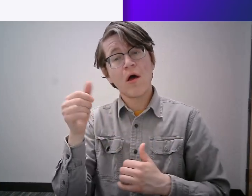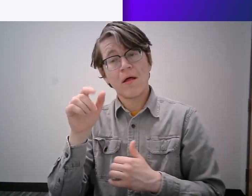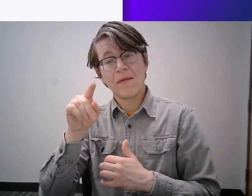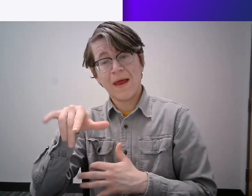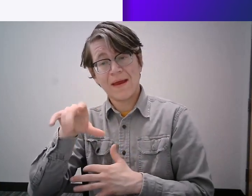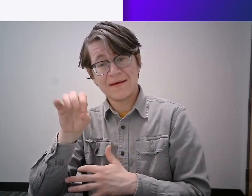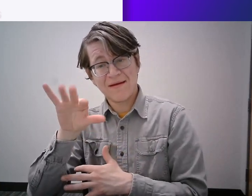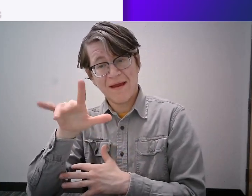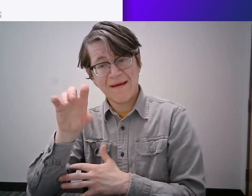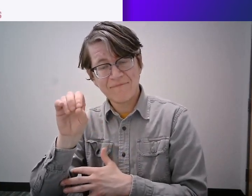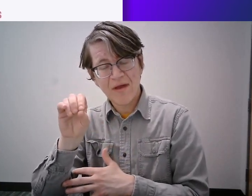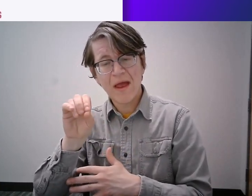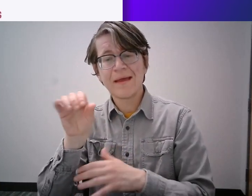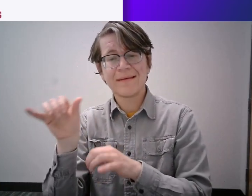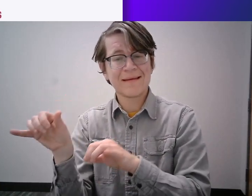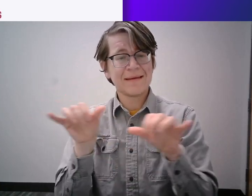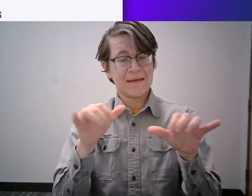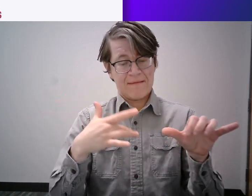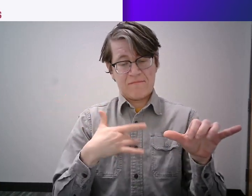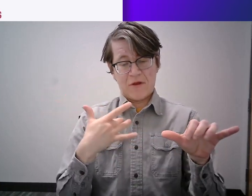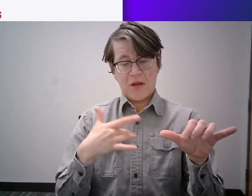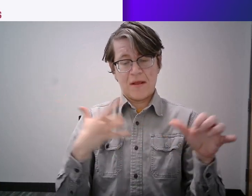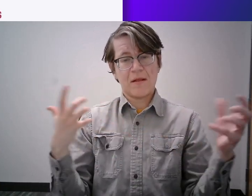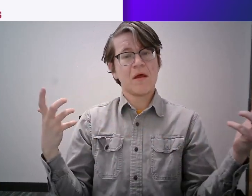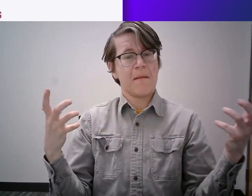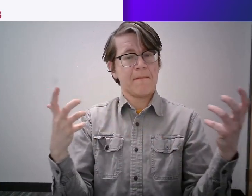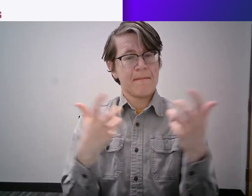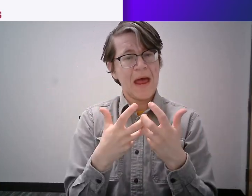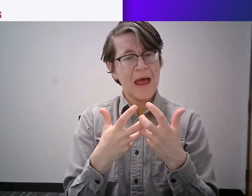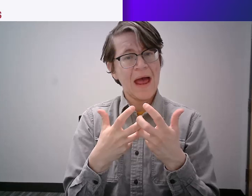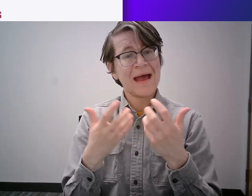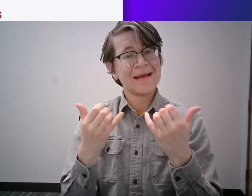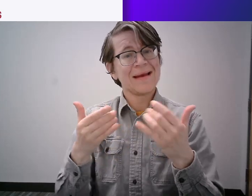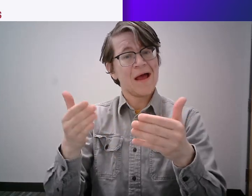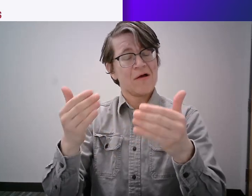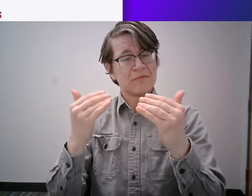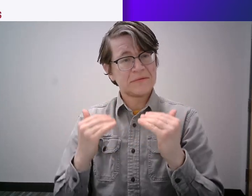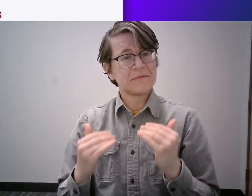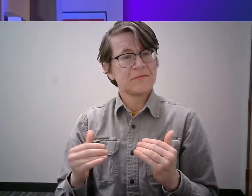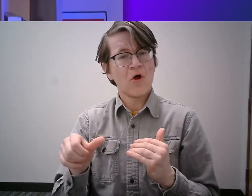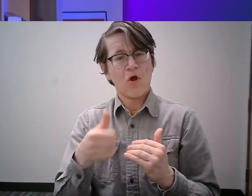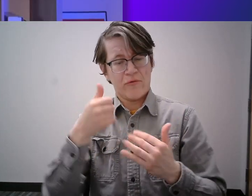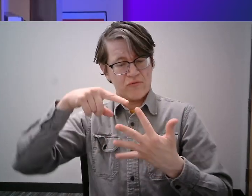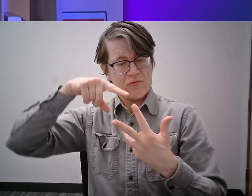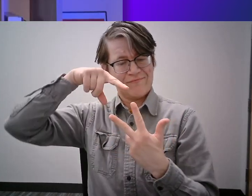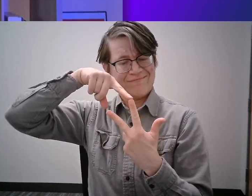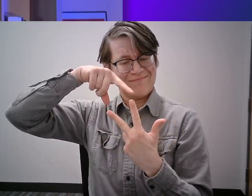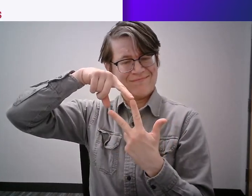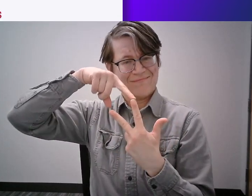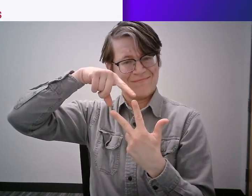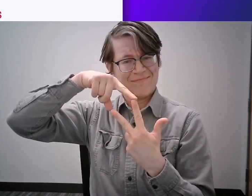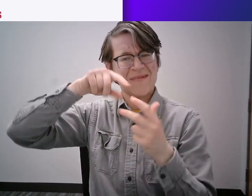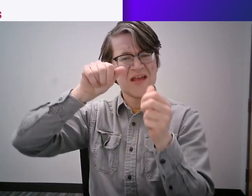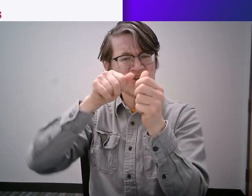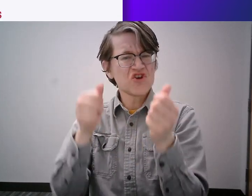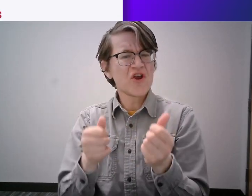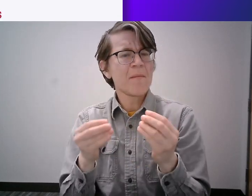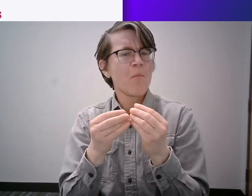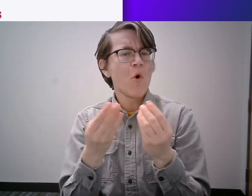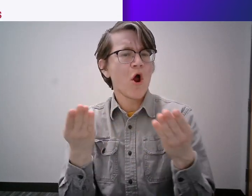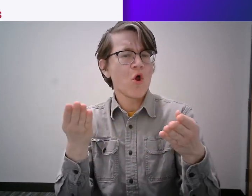rational form model, look at the E or the A. These are closed shapes, and this creates a